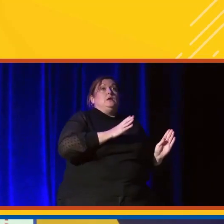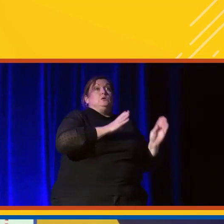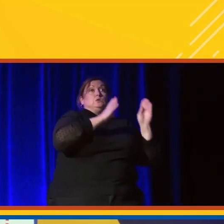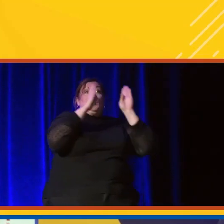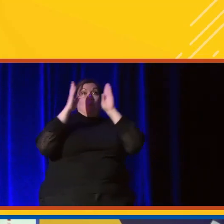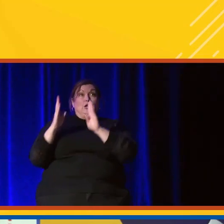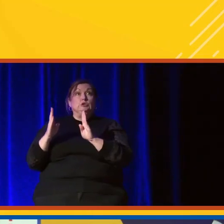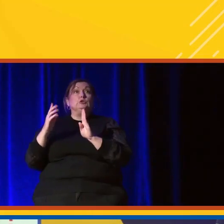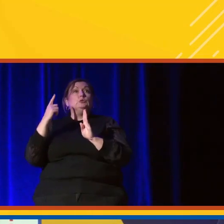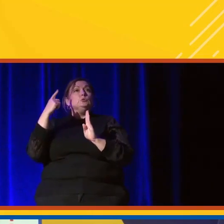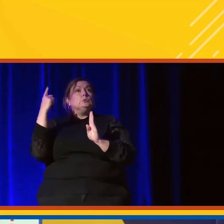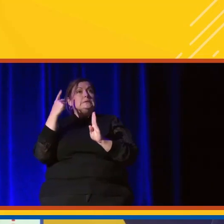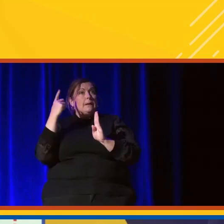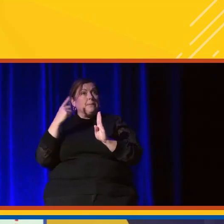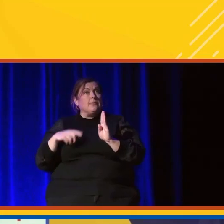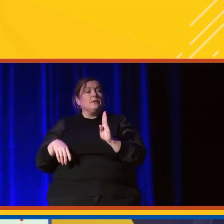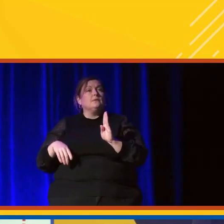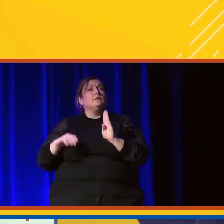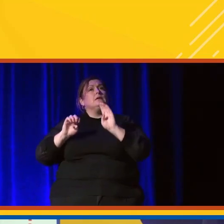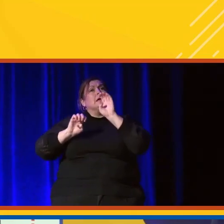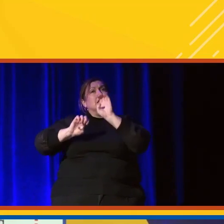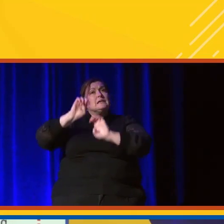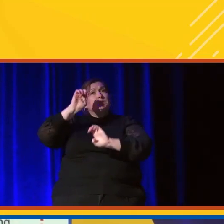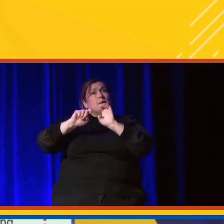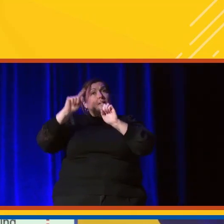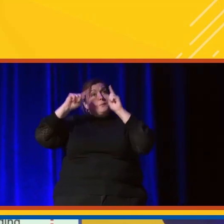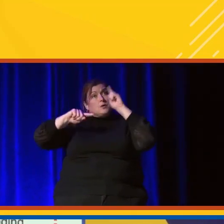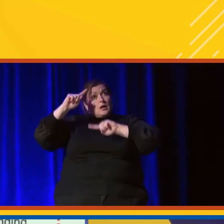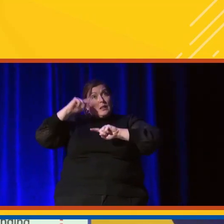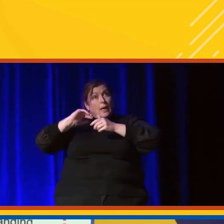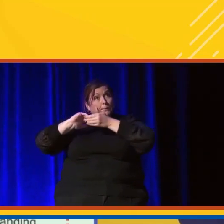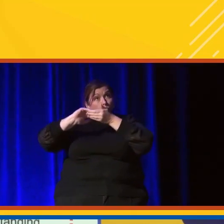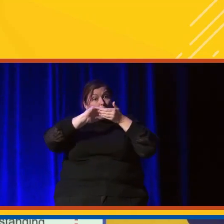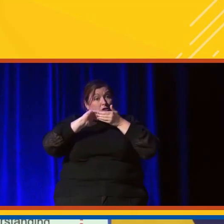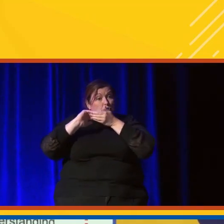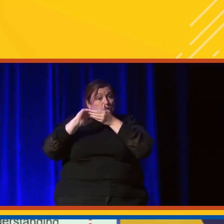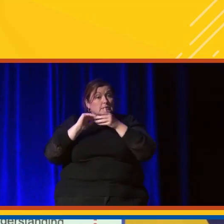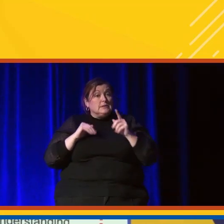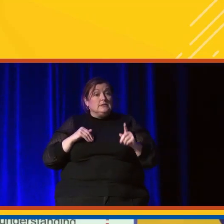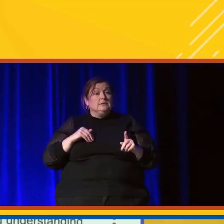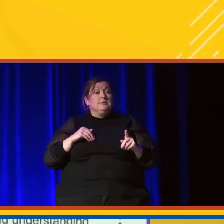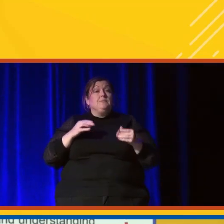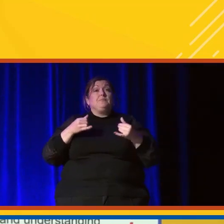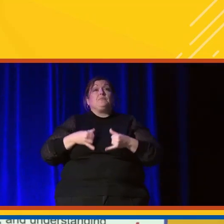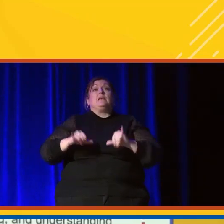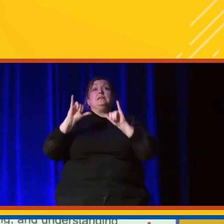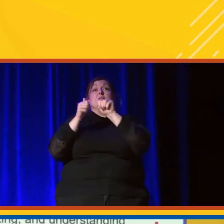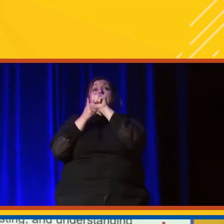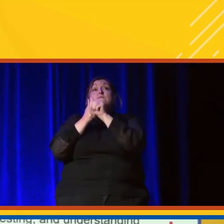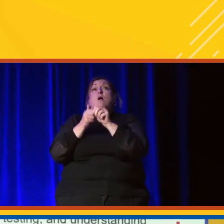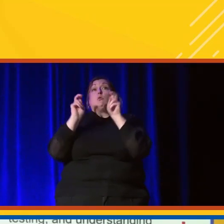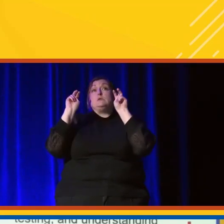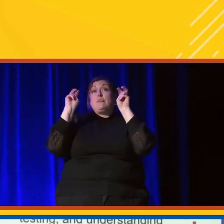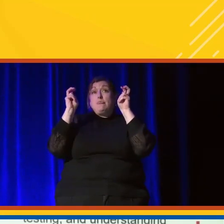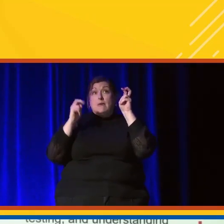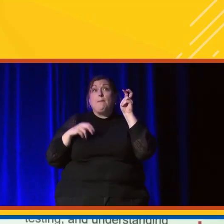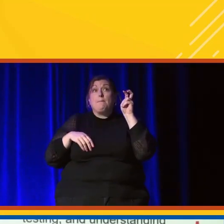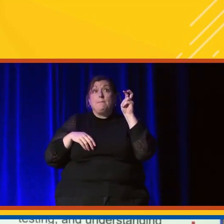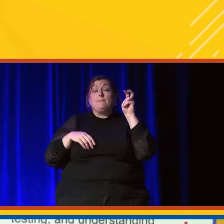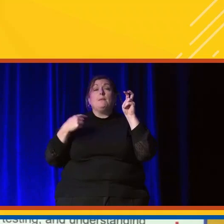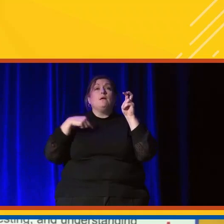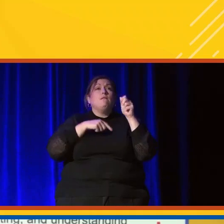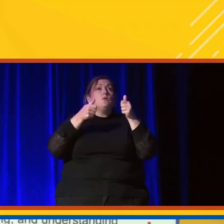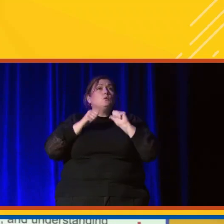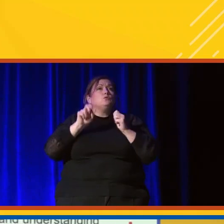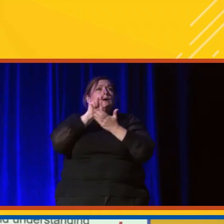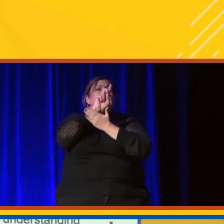to something that is a experimental collaboration. So it still follows the theme of we're trying